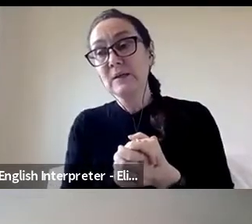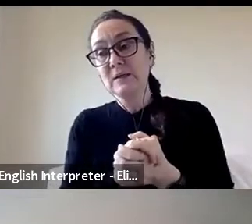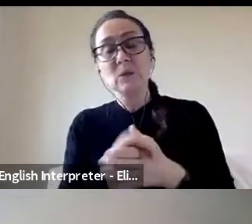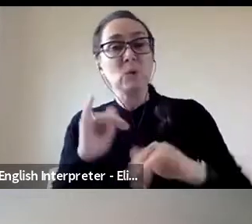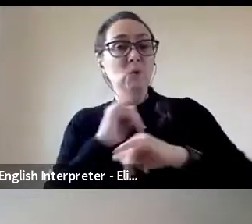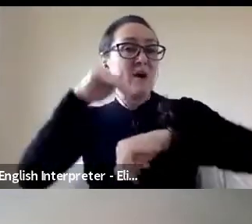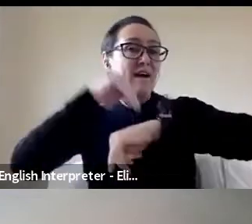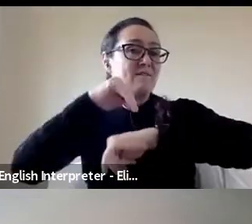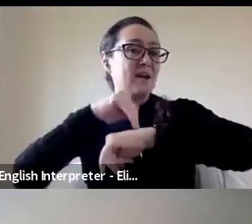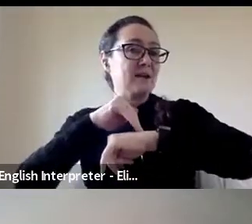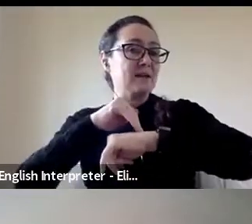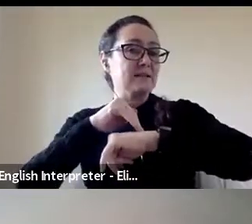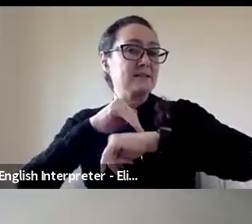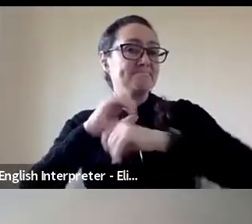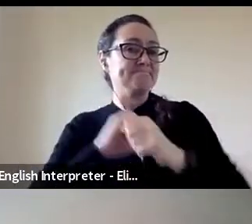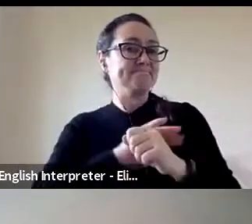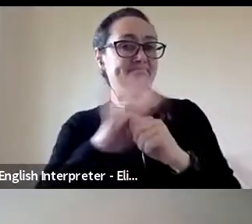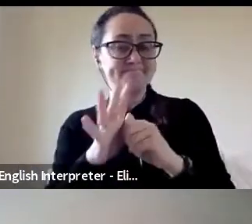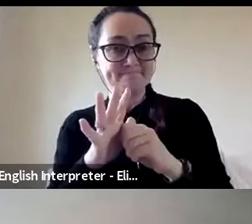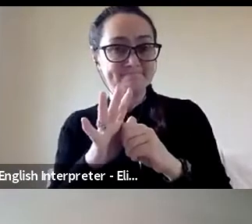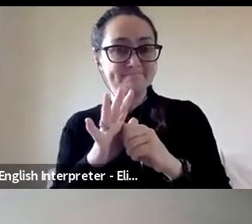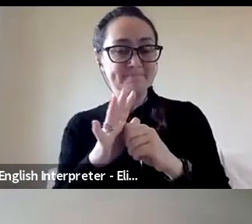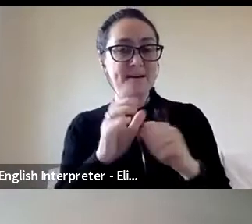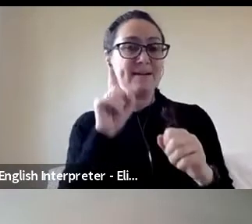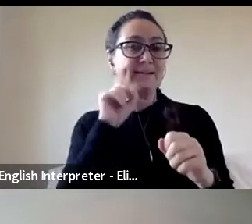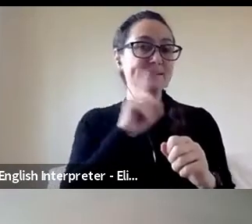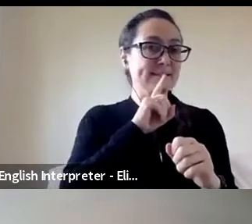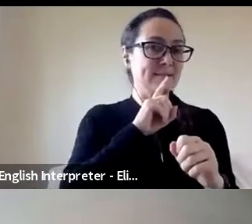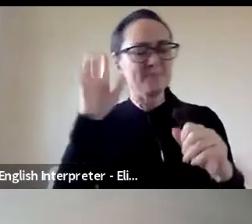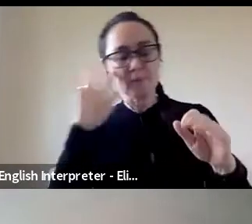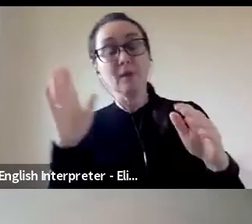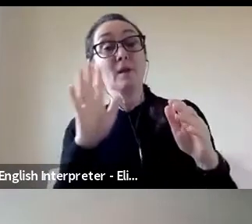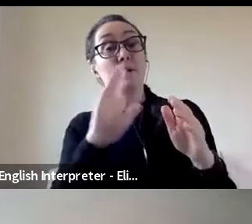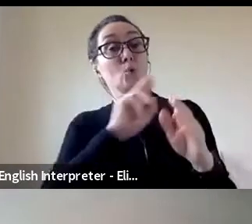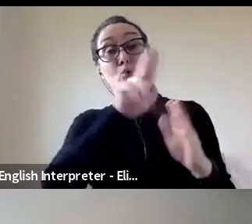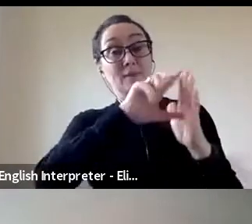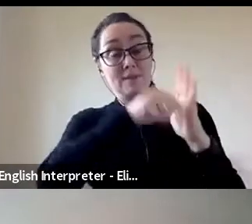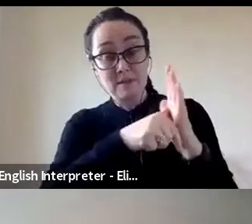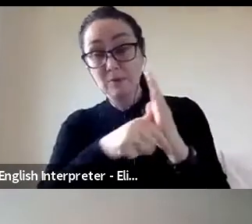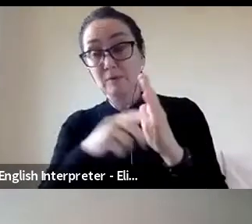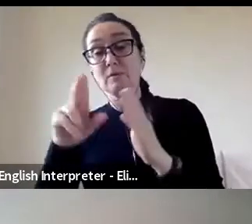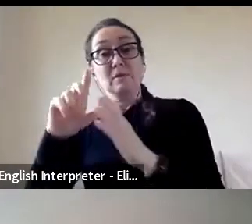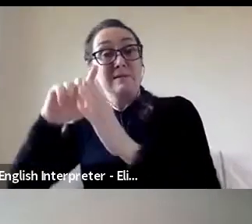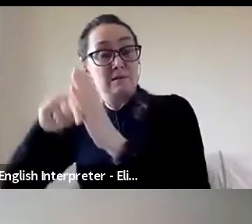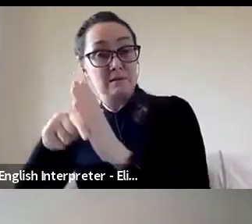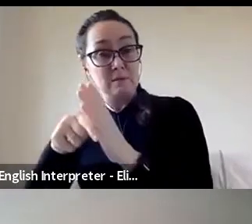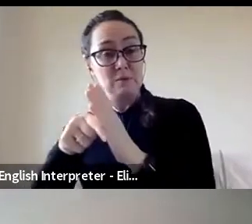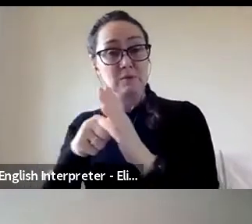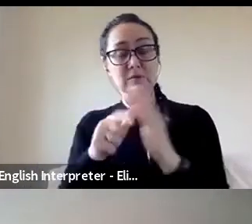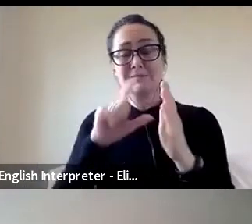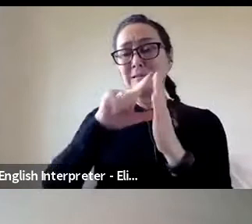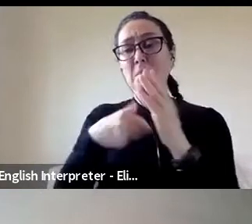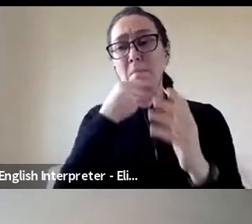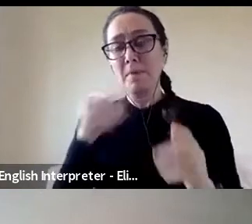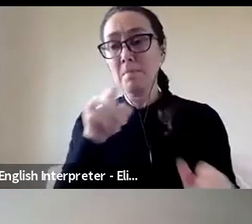the COVID pandemic. Higher rates of death and illness, COVID infection, and on